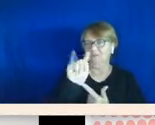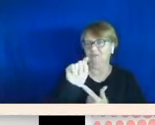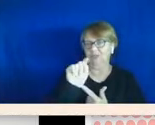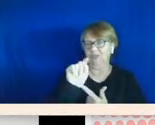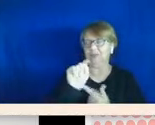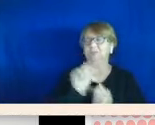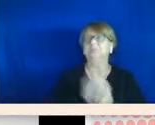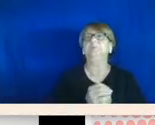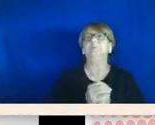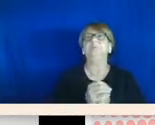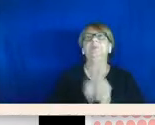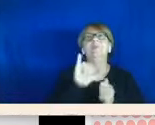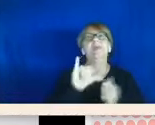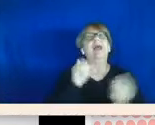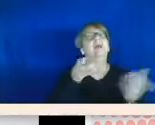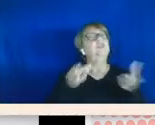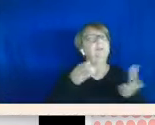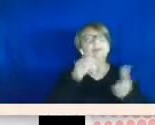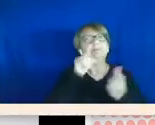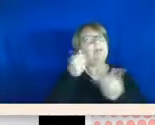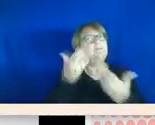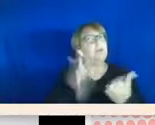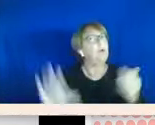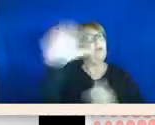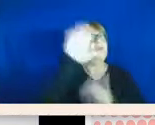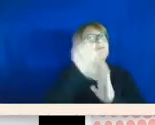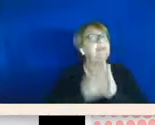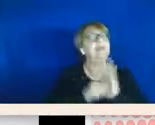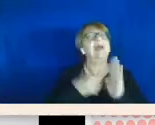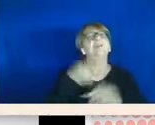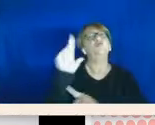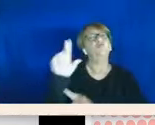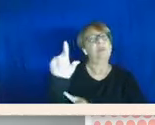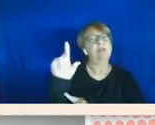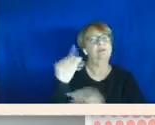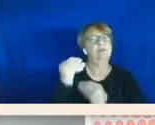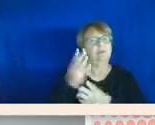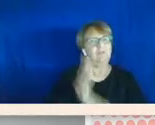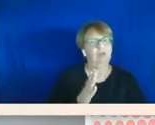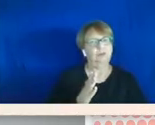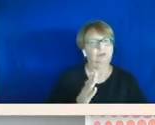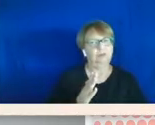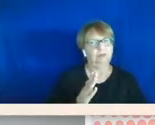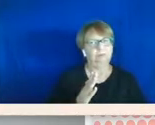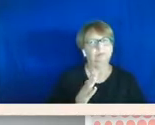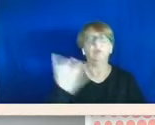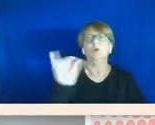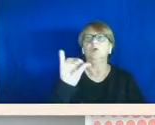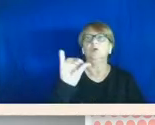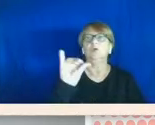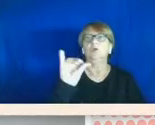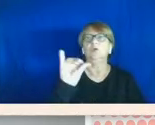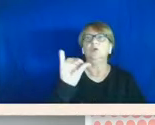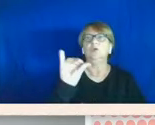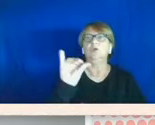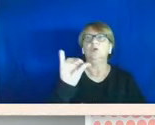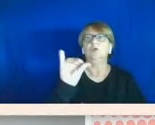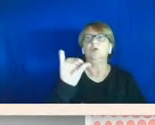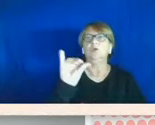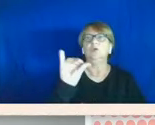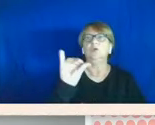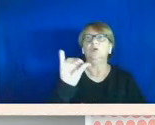that's not available statewide. We have 23 providers. It's also team-based, family-focused,